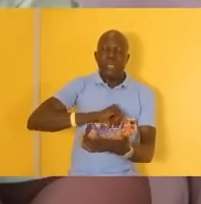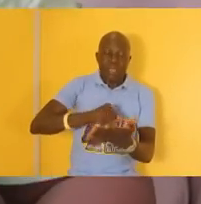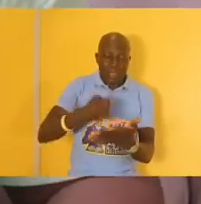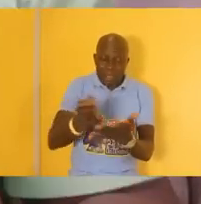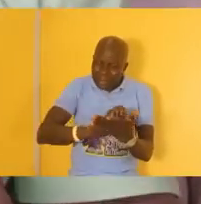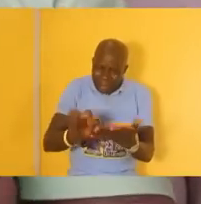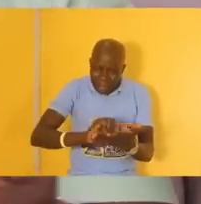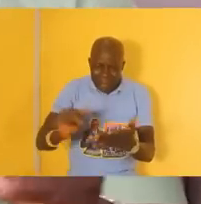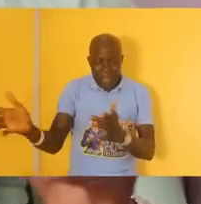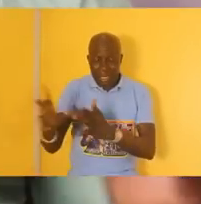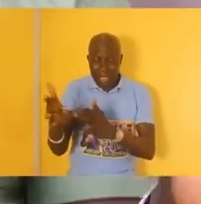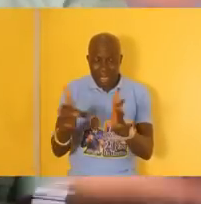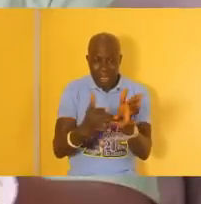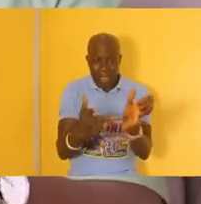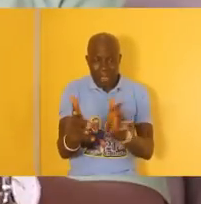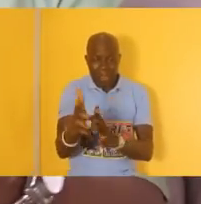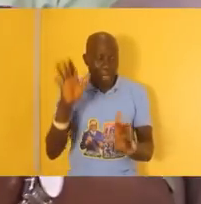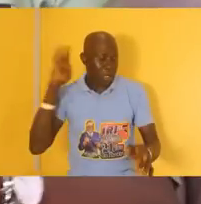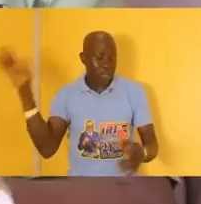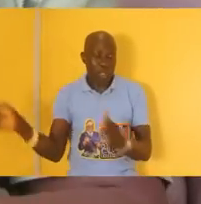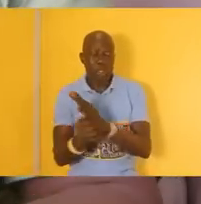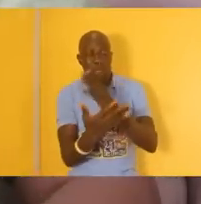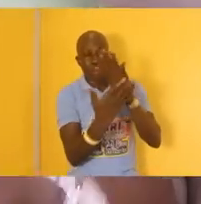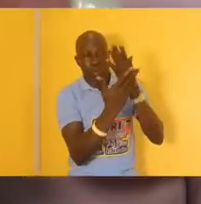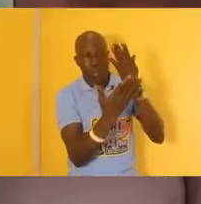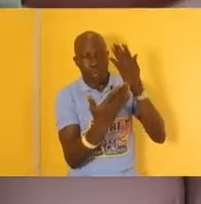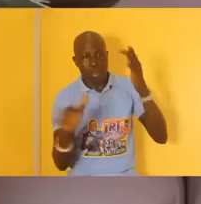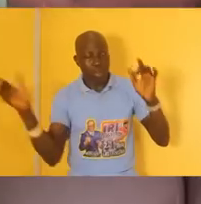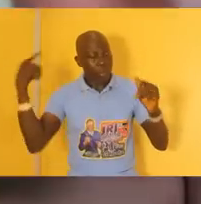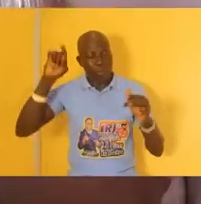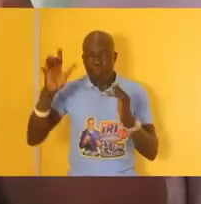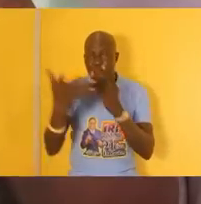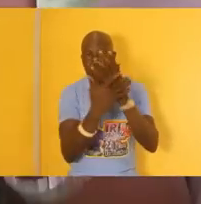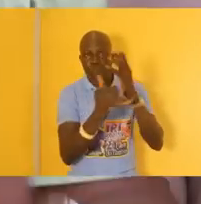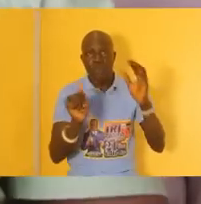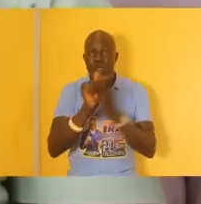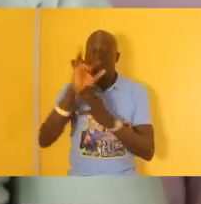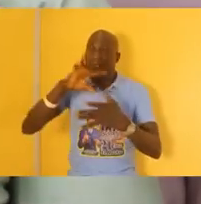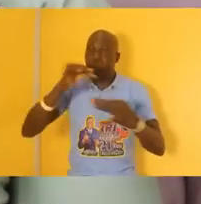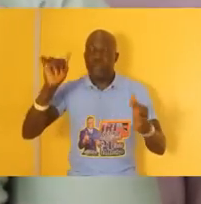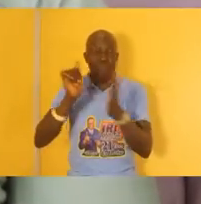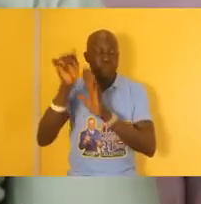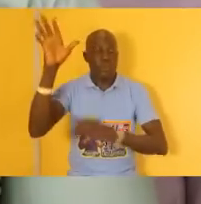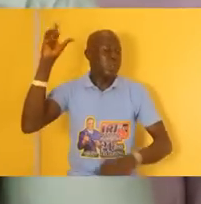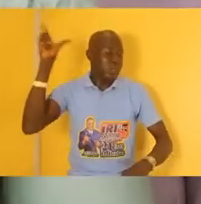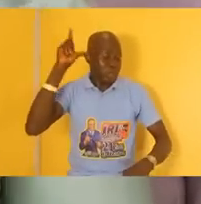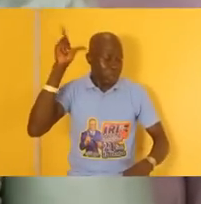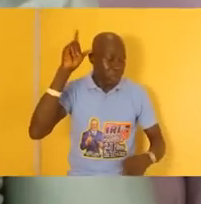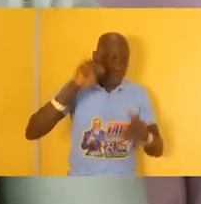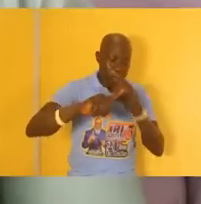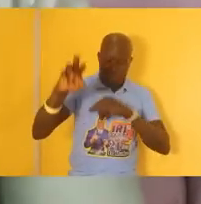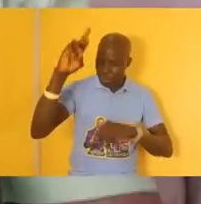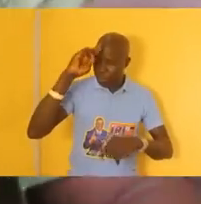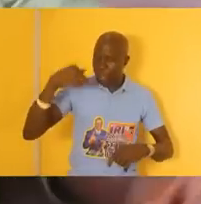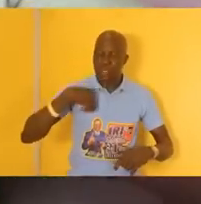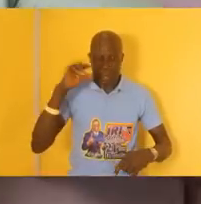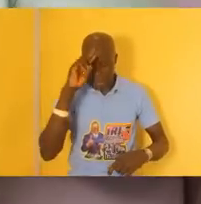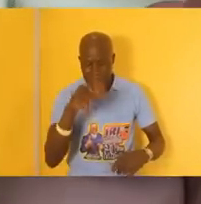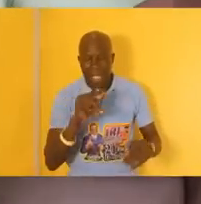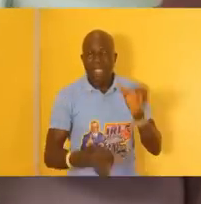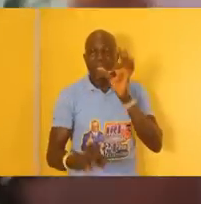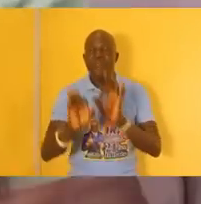it is written in the Bible that so for so and blood will be for atonement. Listen to me, sir. You can say seven